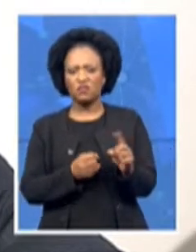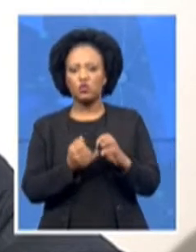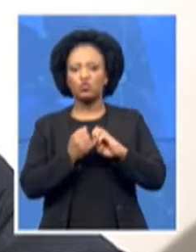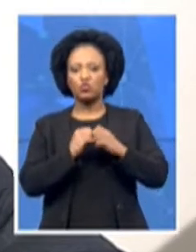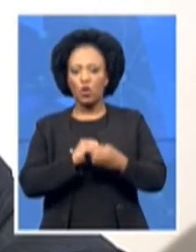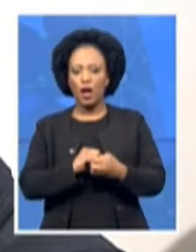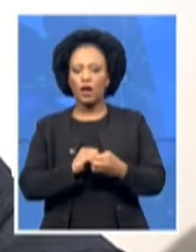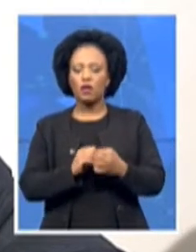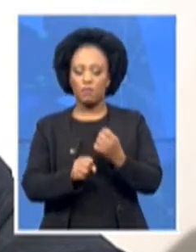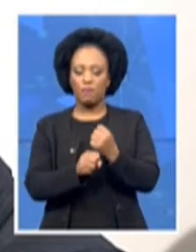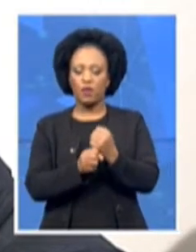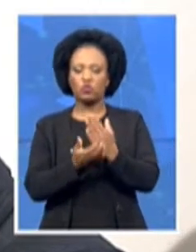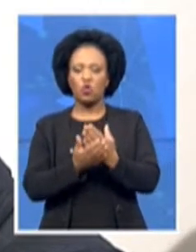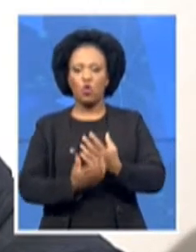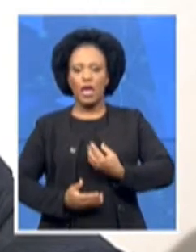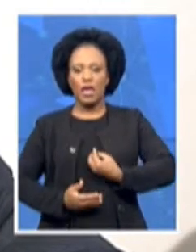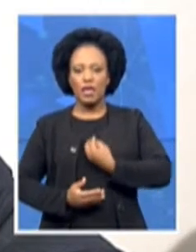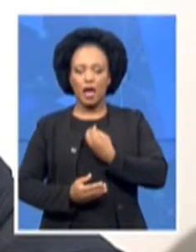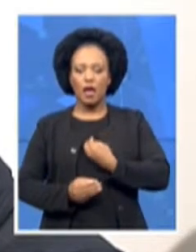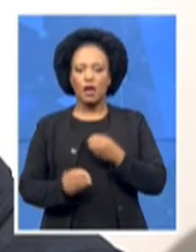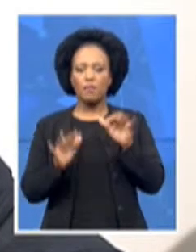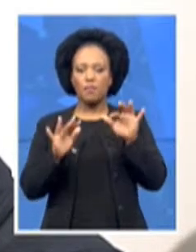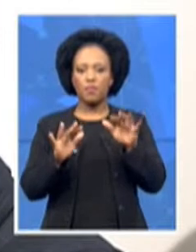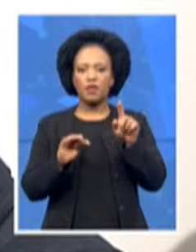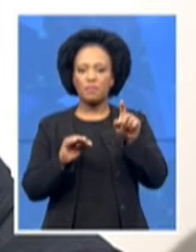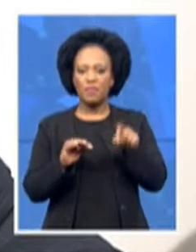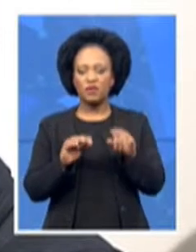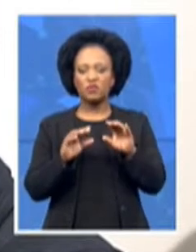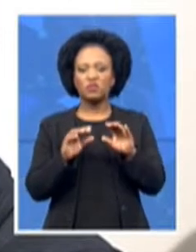from social media and other